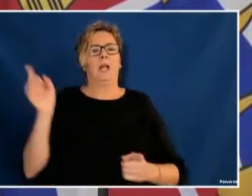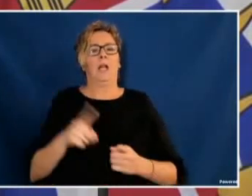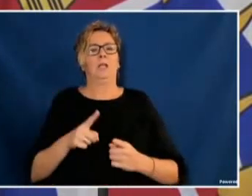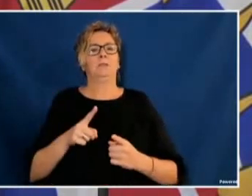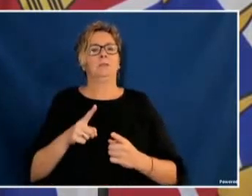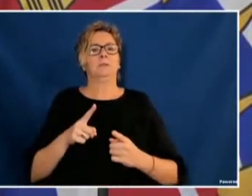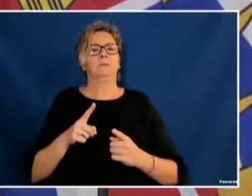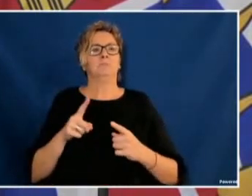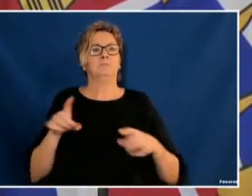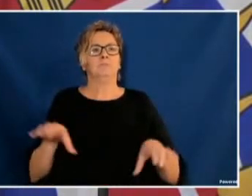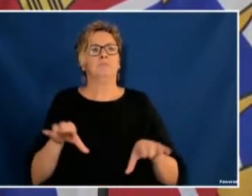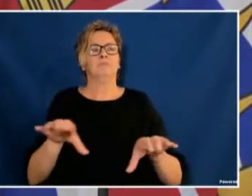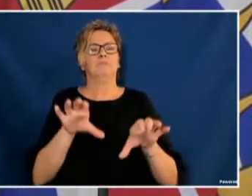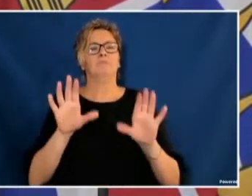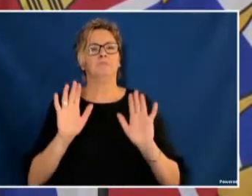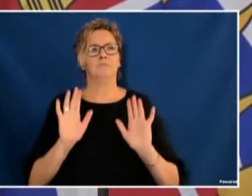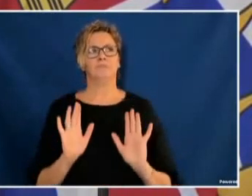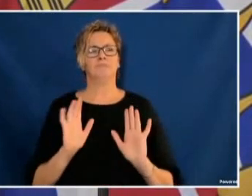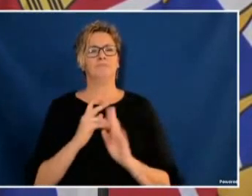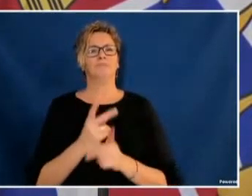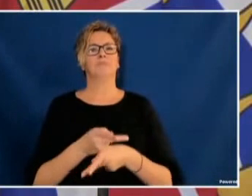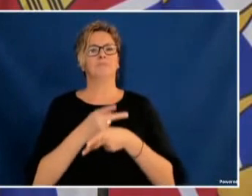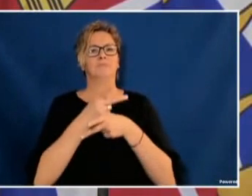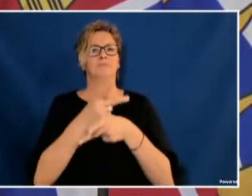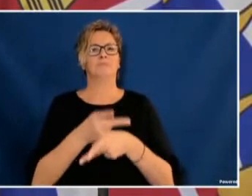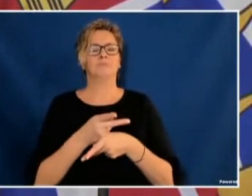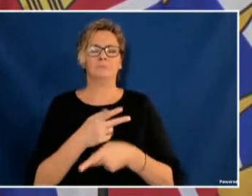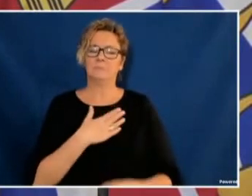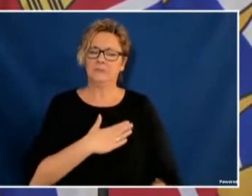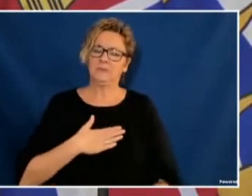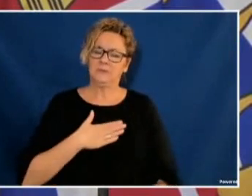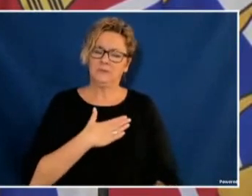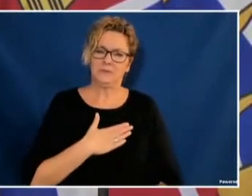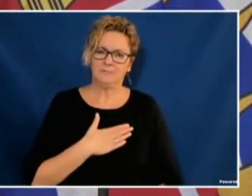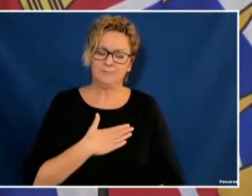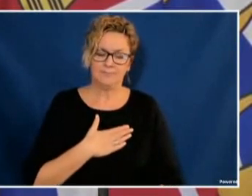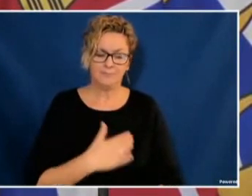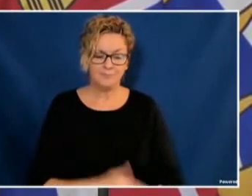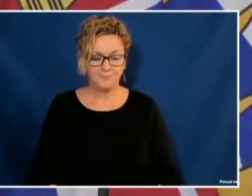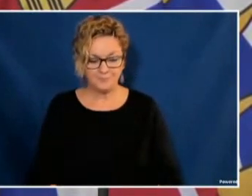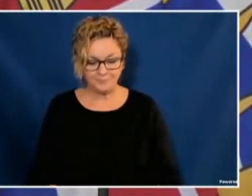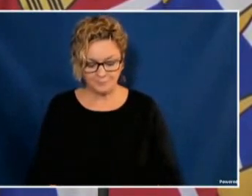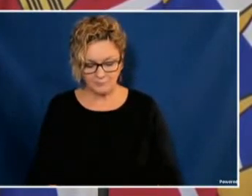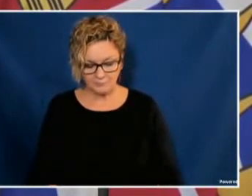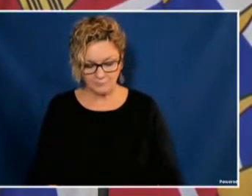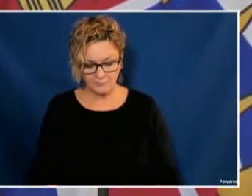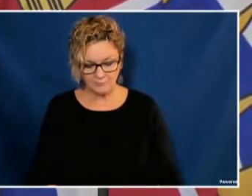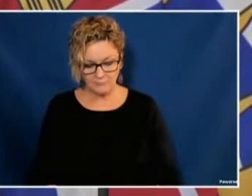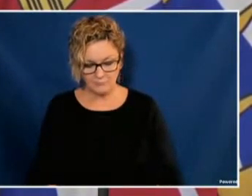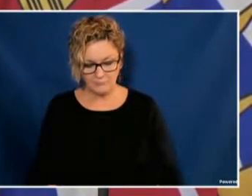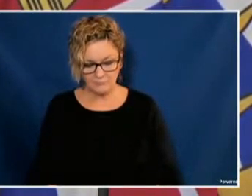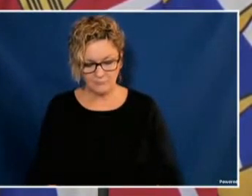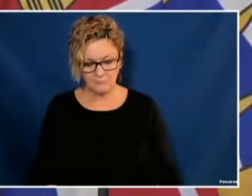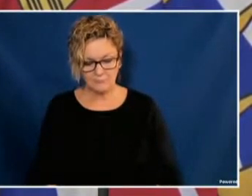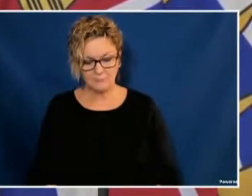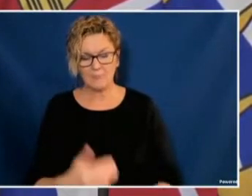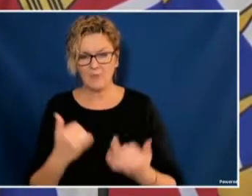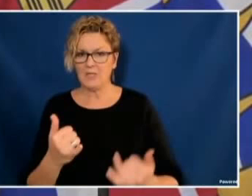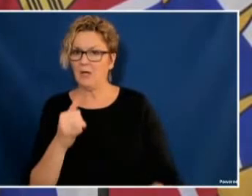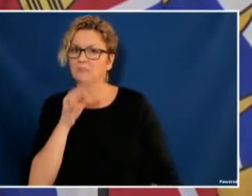some people on one floor were informed. Other staff in the building weren't informed until well after the